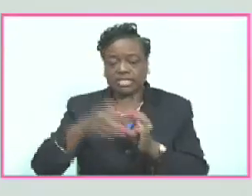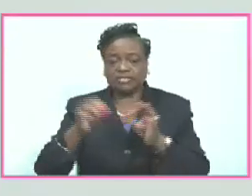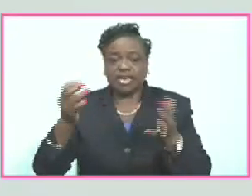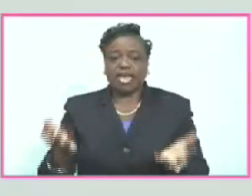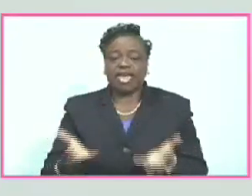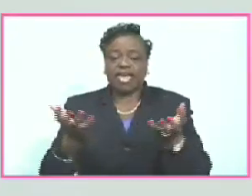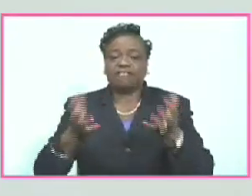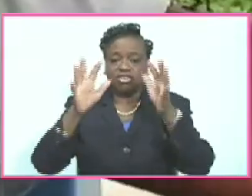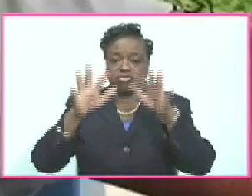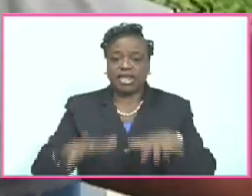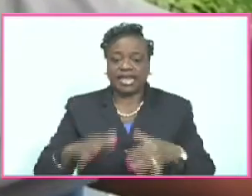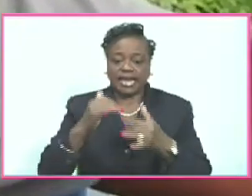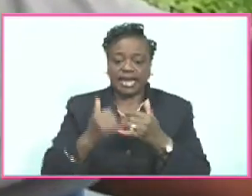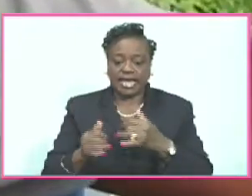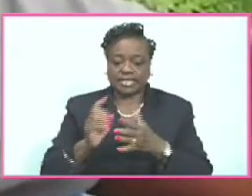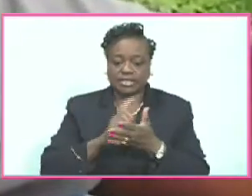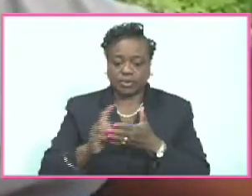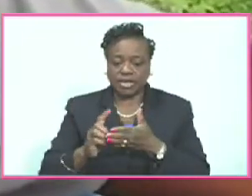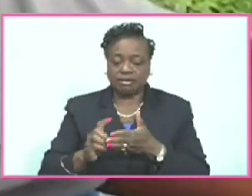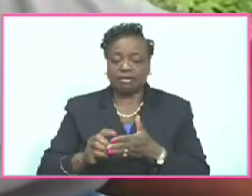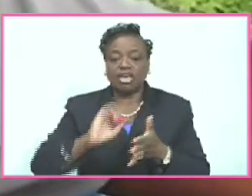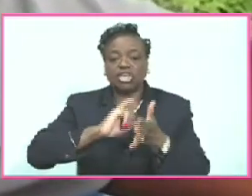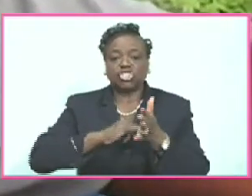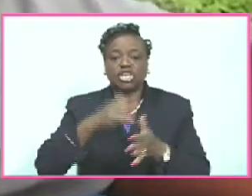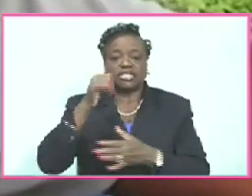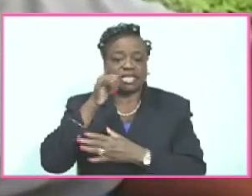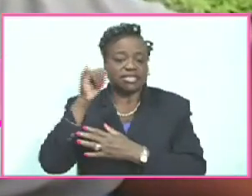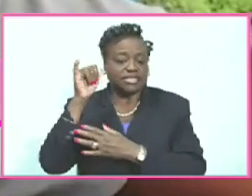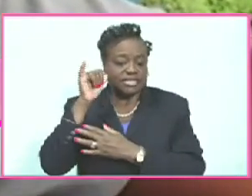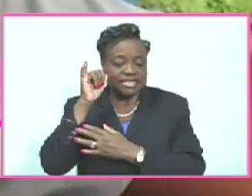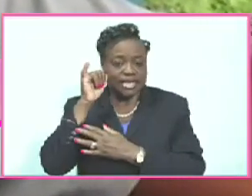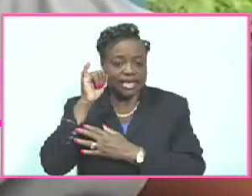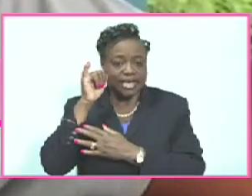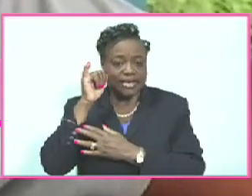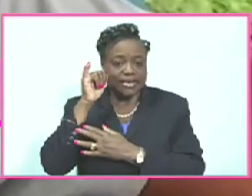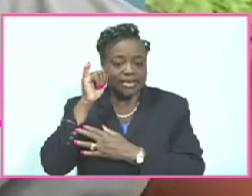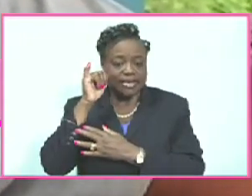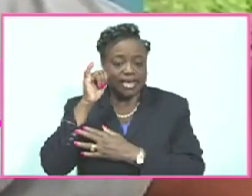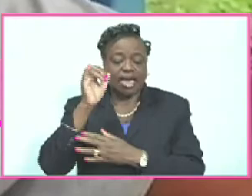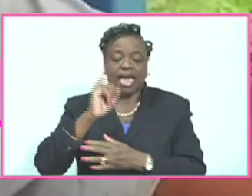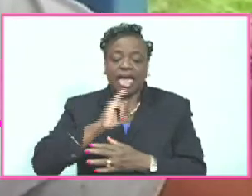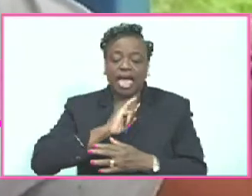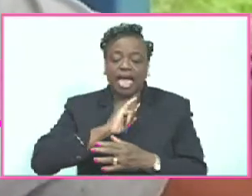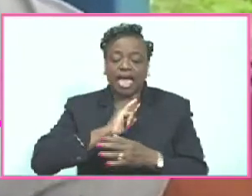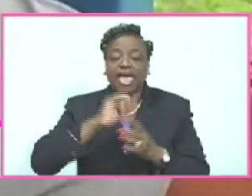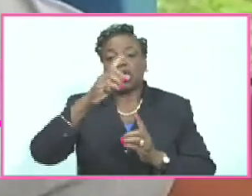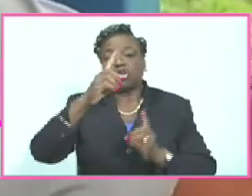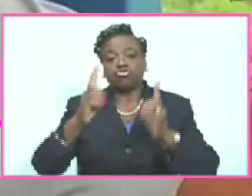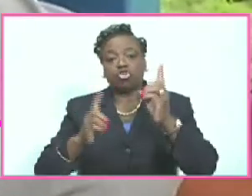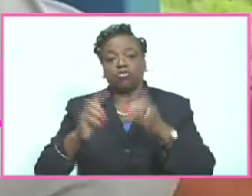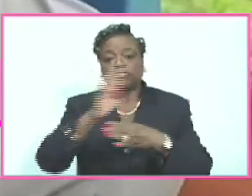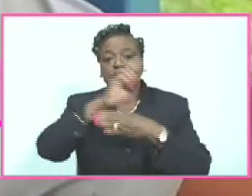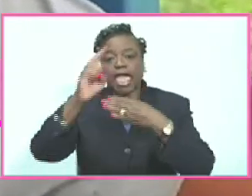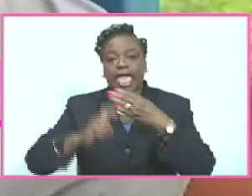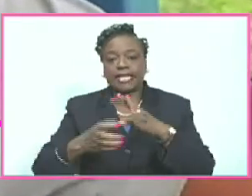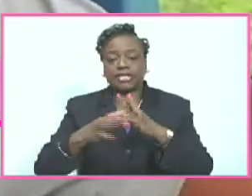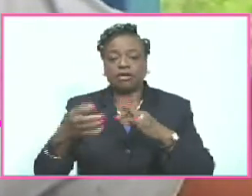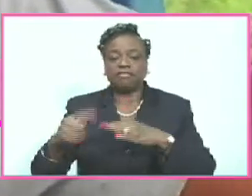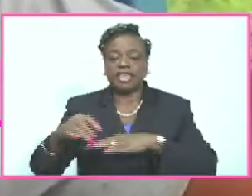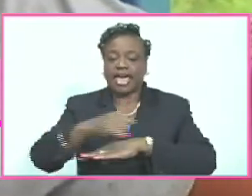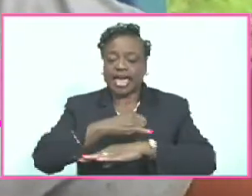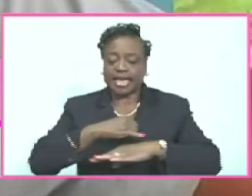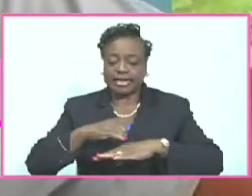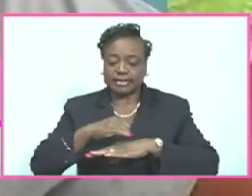came to fill up. Just yesterday, I rode to just about the end of the island, and